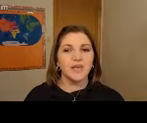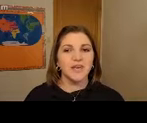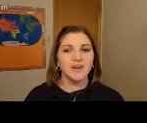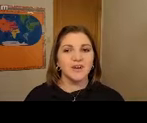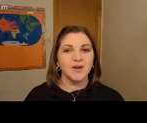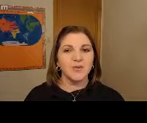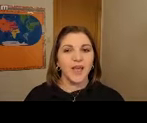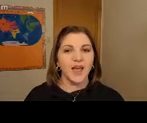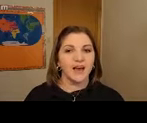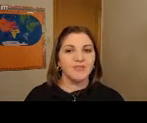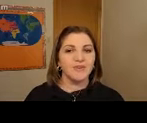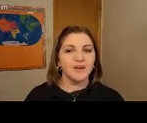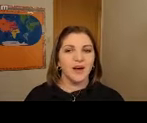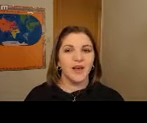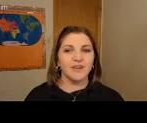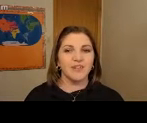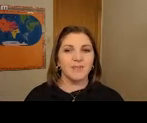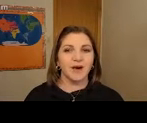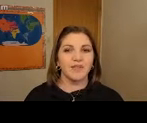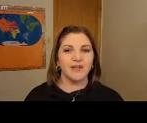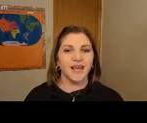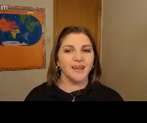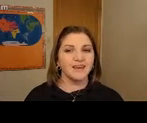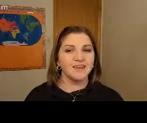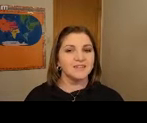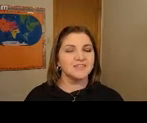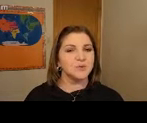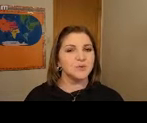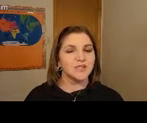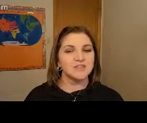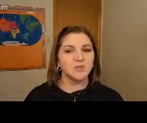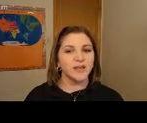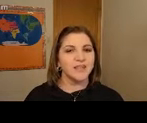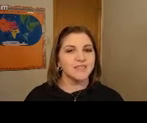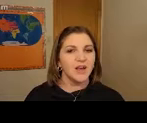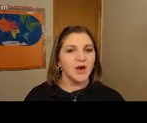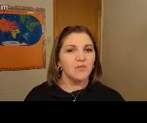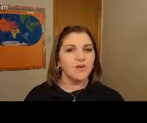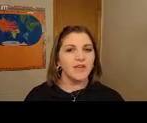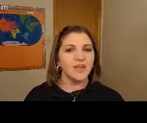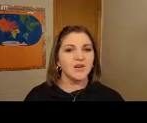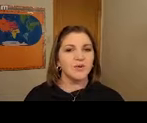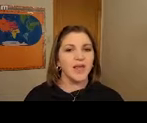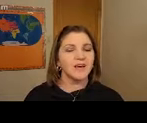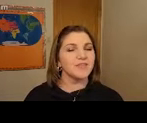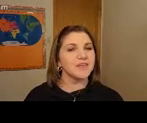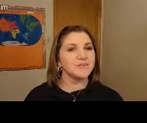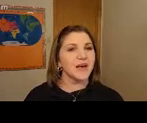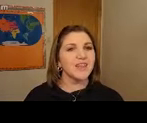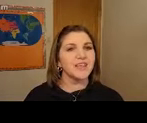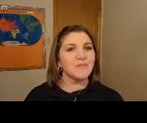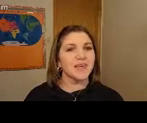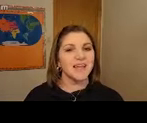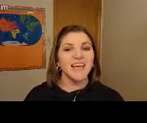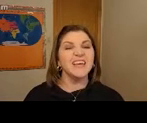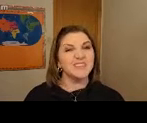So here we have everything about the banana. It's smooth and it's sweet. Over here we have things about